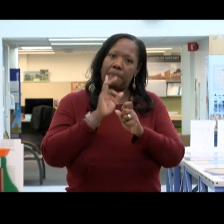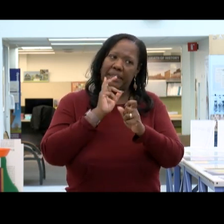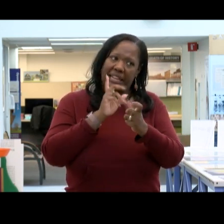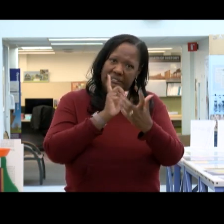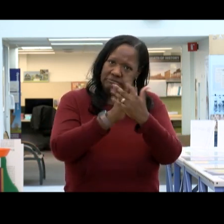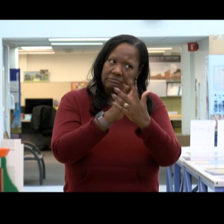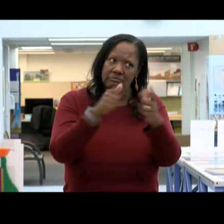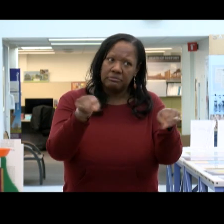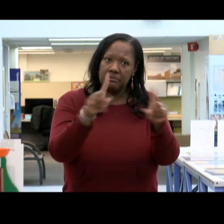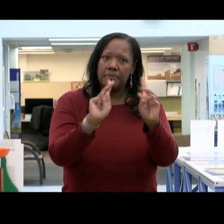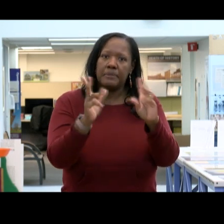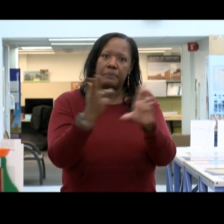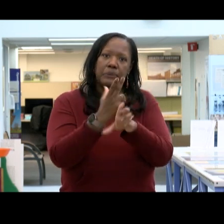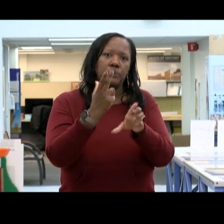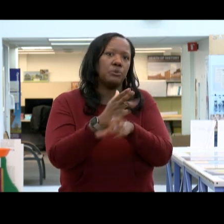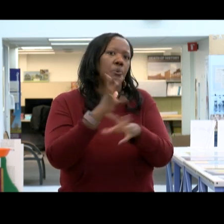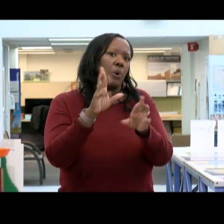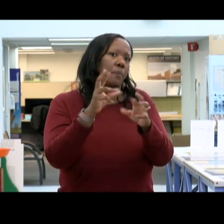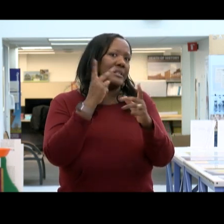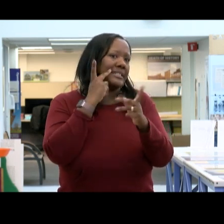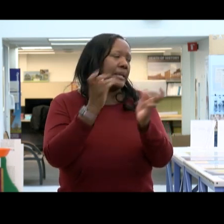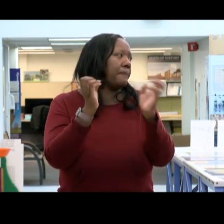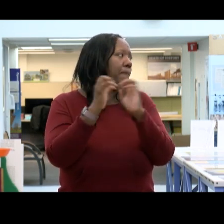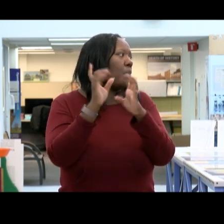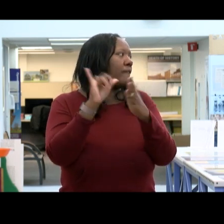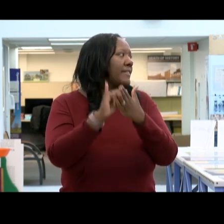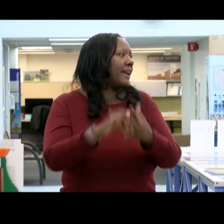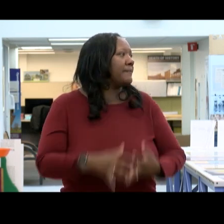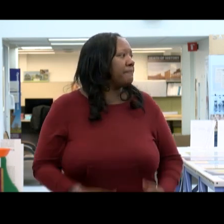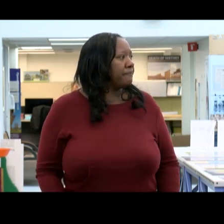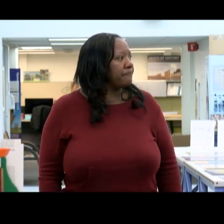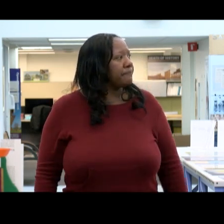more of this. So with that, Yeah.